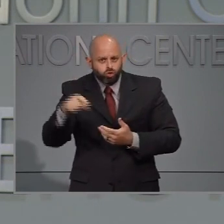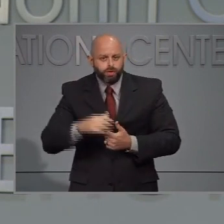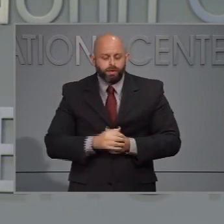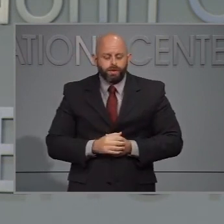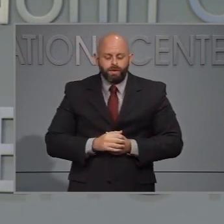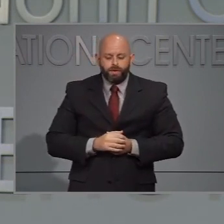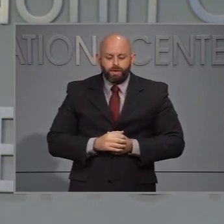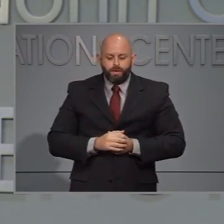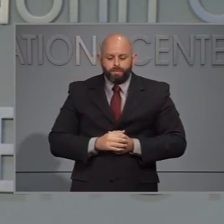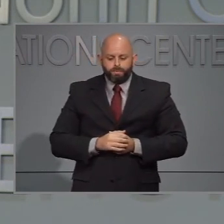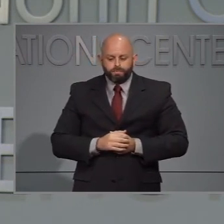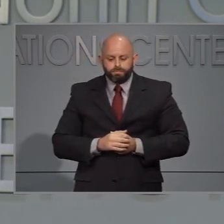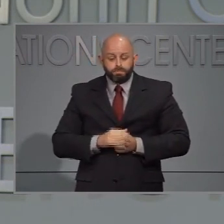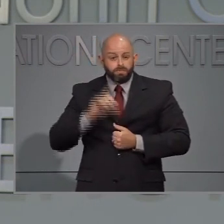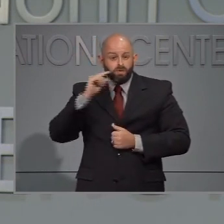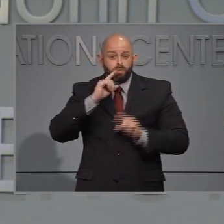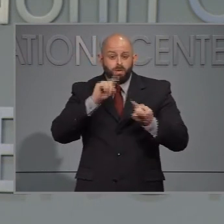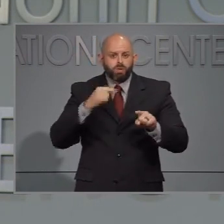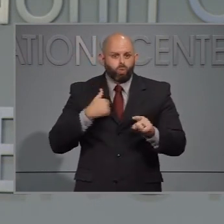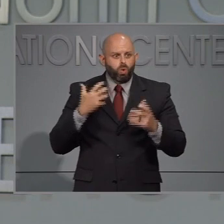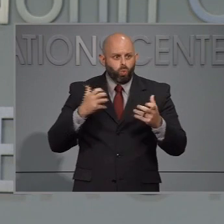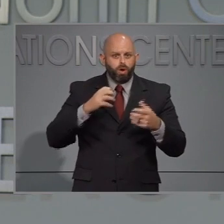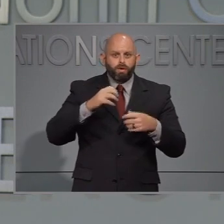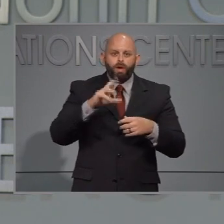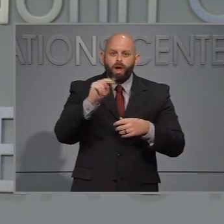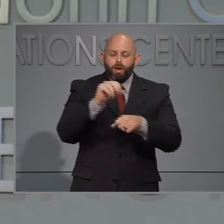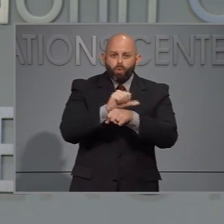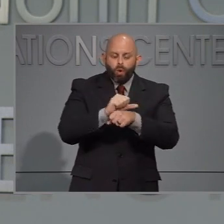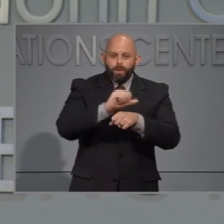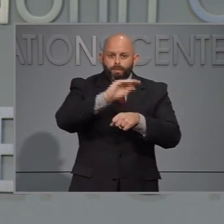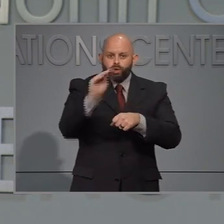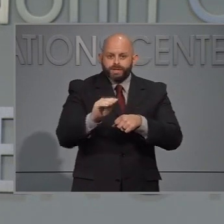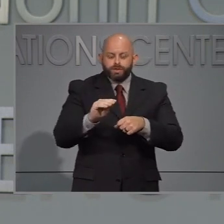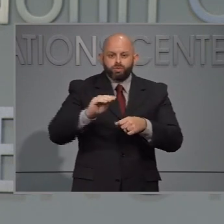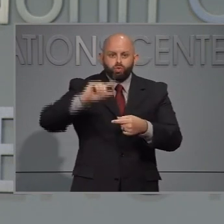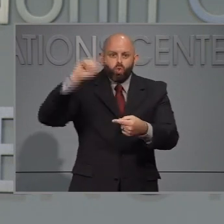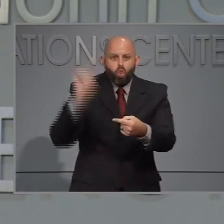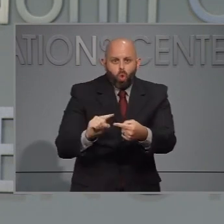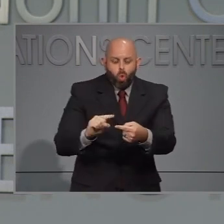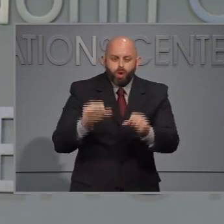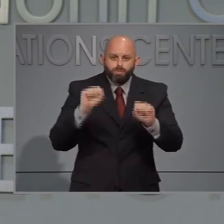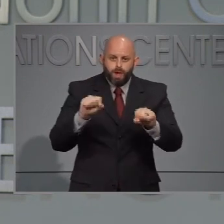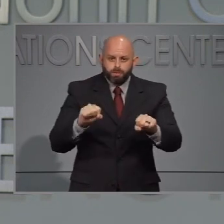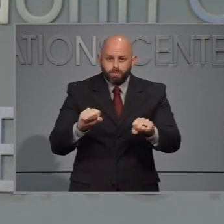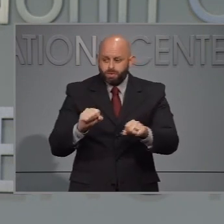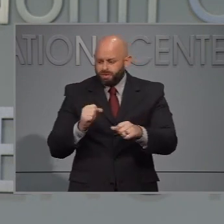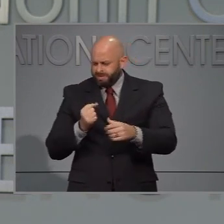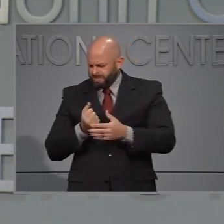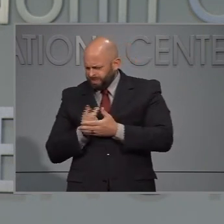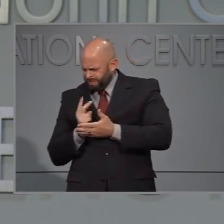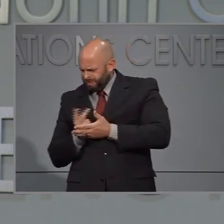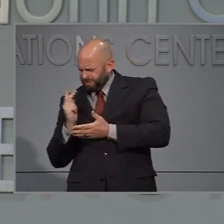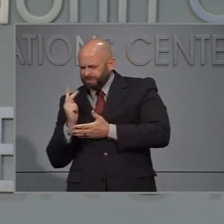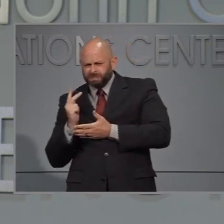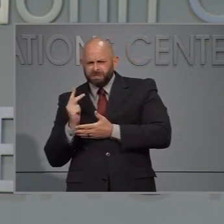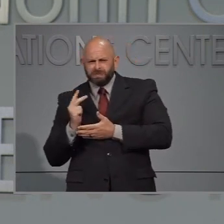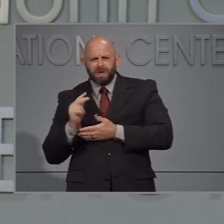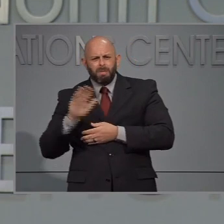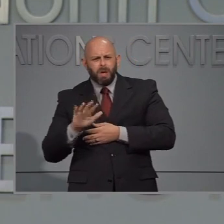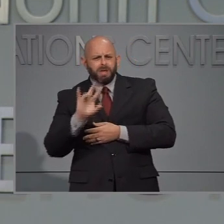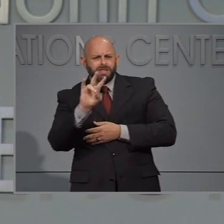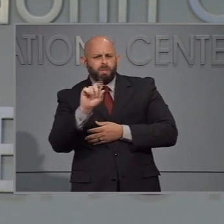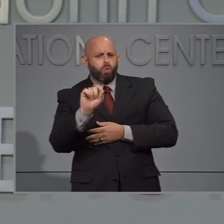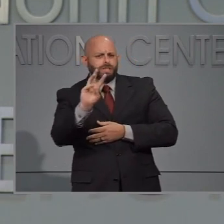drop significantly to 7.6 just a couple of weeks ago. We know,